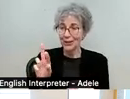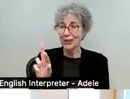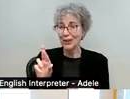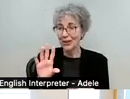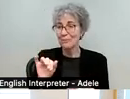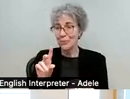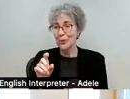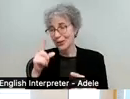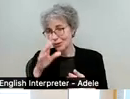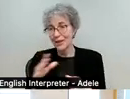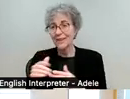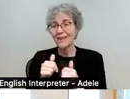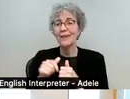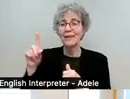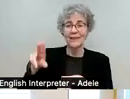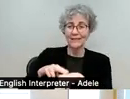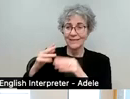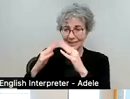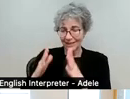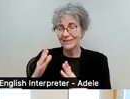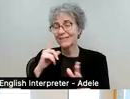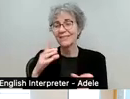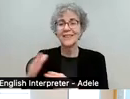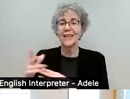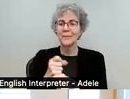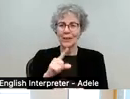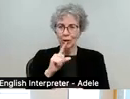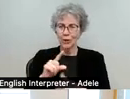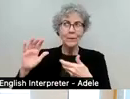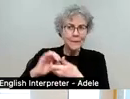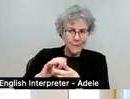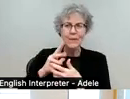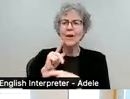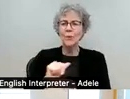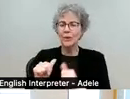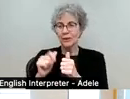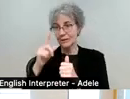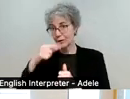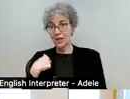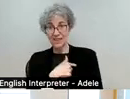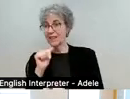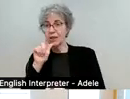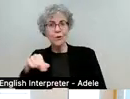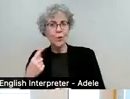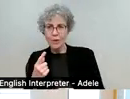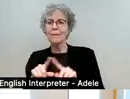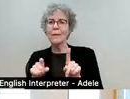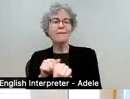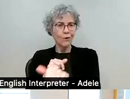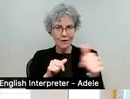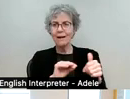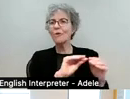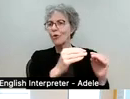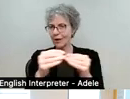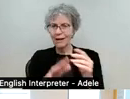Strategy, to make sure that that works not only for us, but for other organizations across the country. we really feel it will